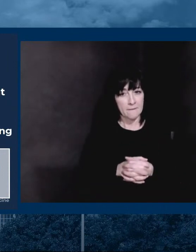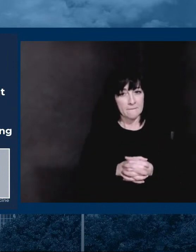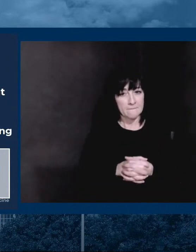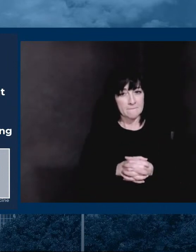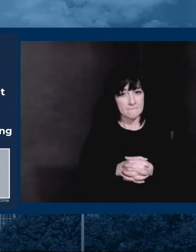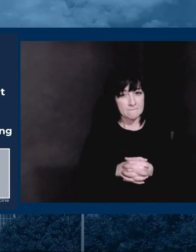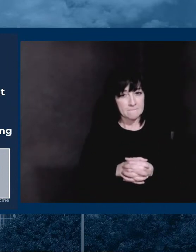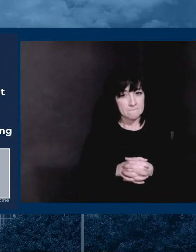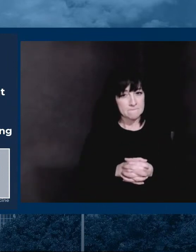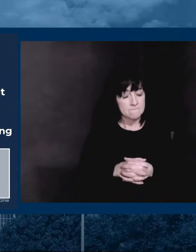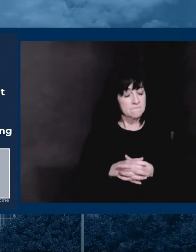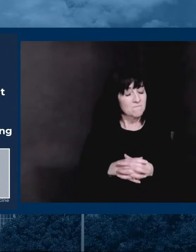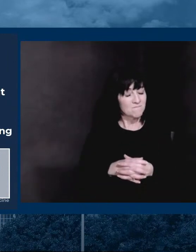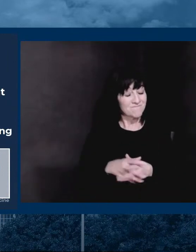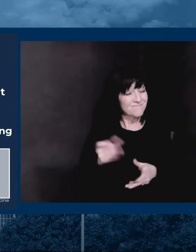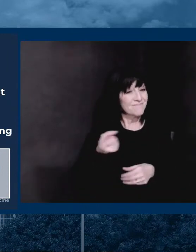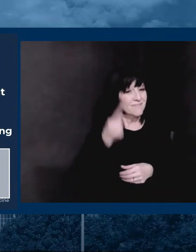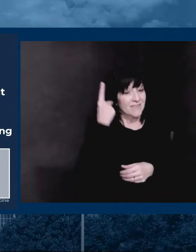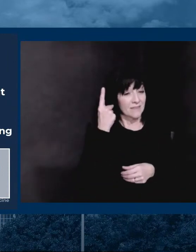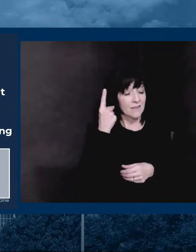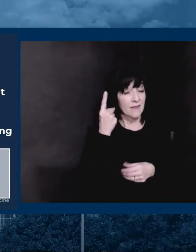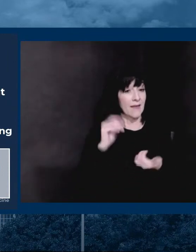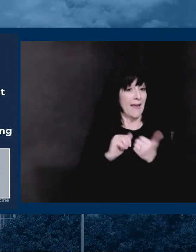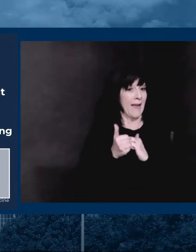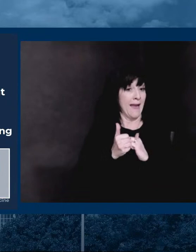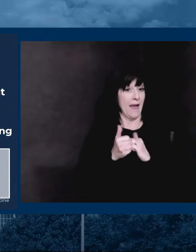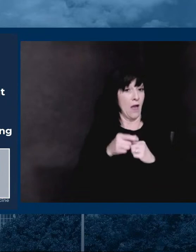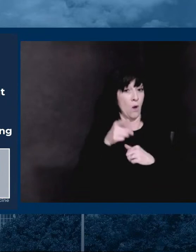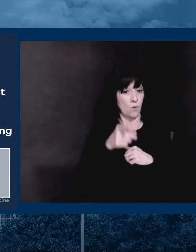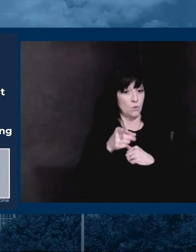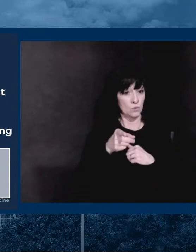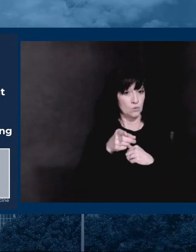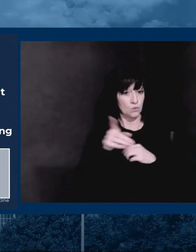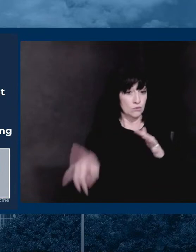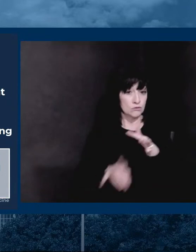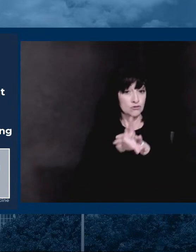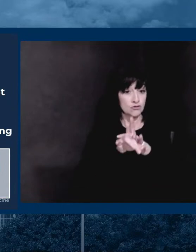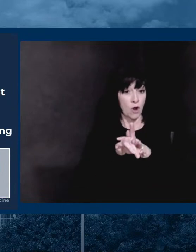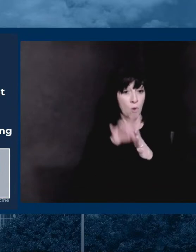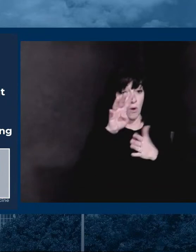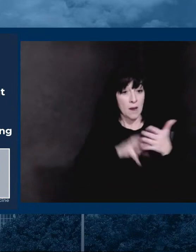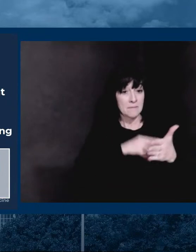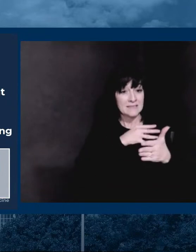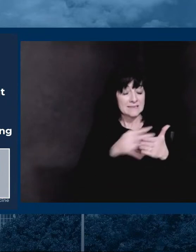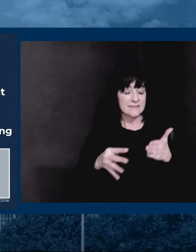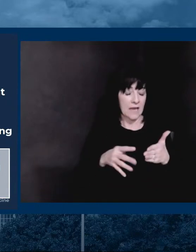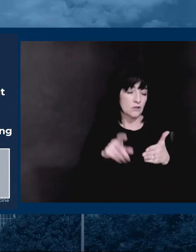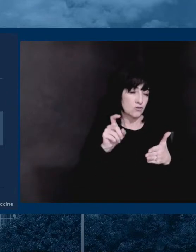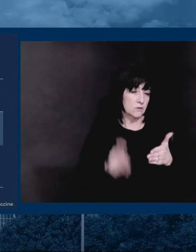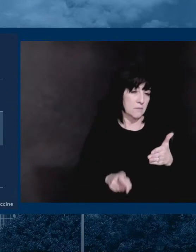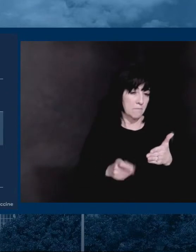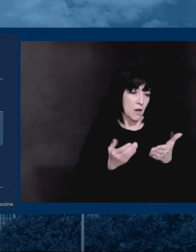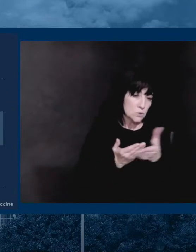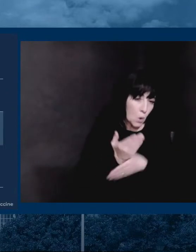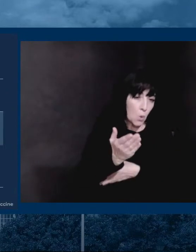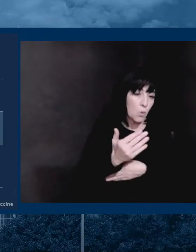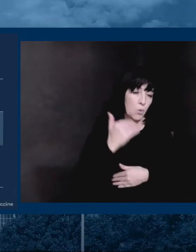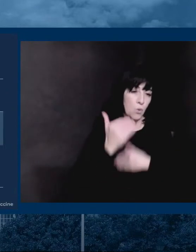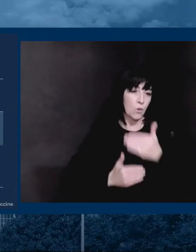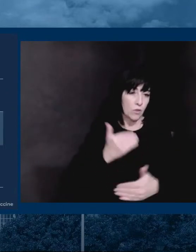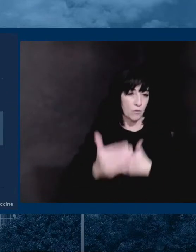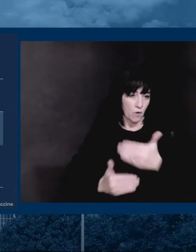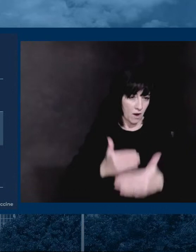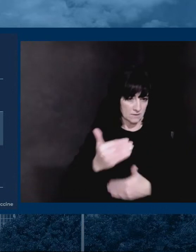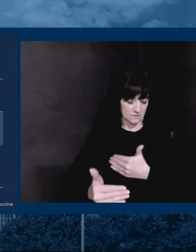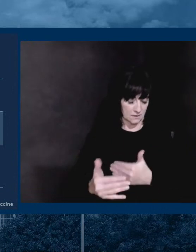there is a process to get scheduled for these. So let's move on to the next slide, where I